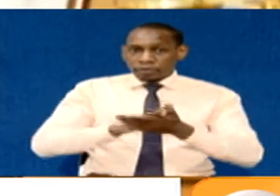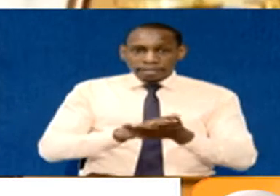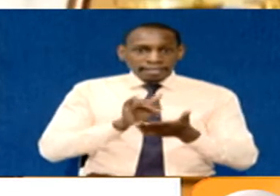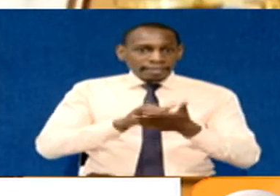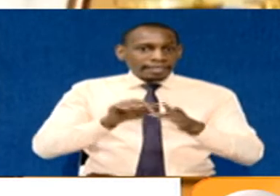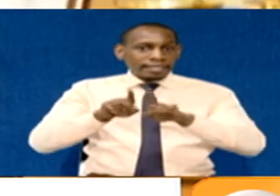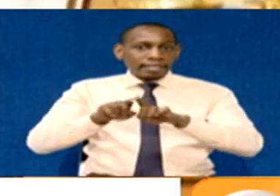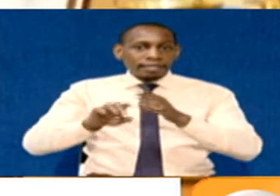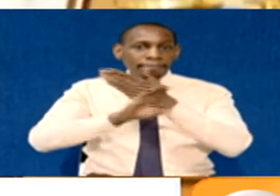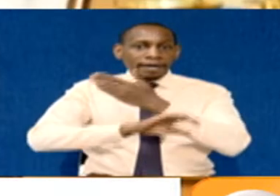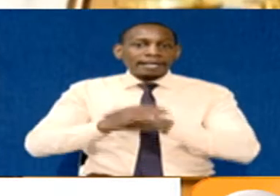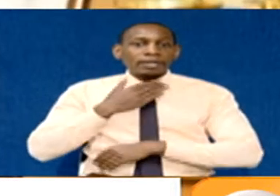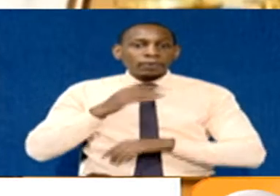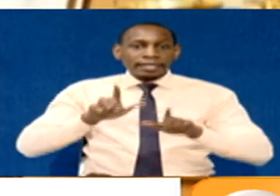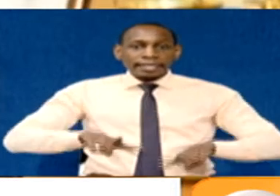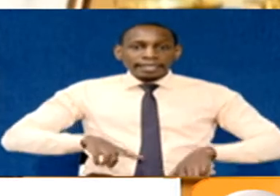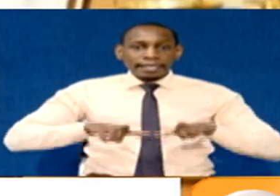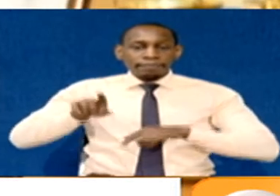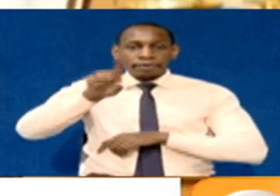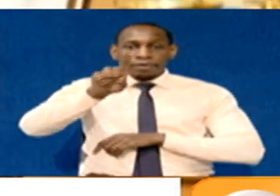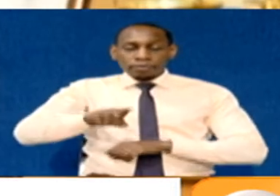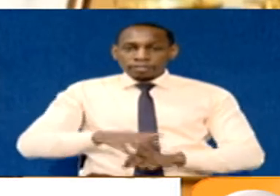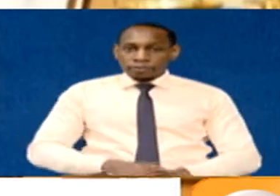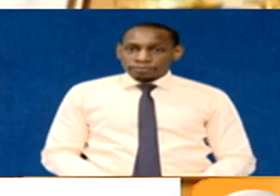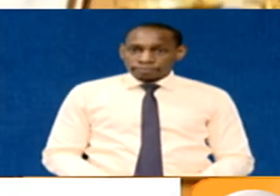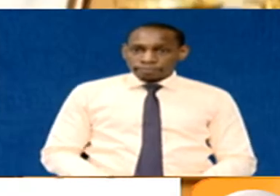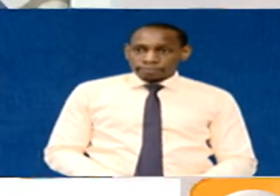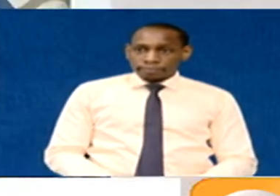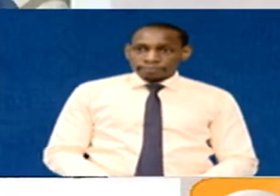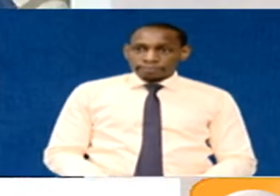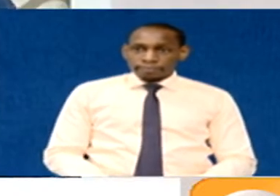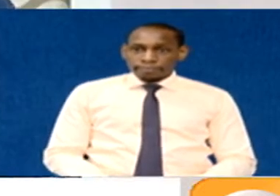that the country you want us to live in?